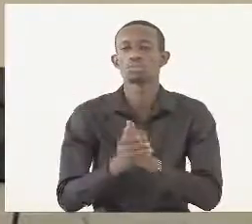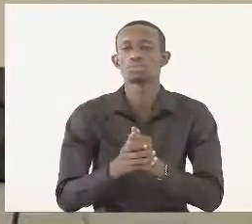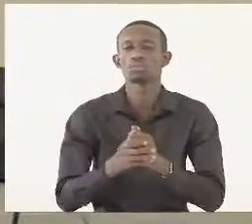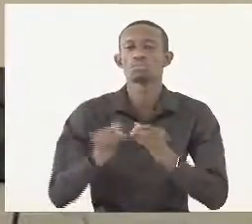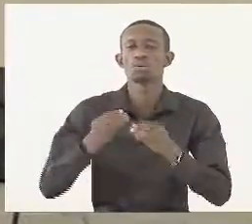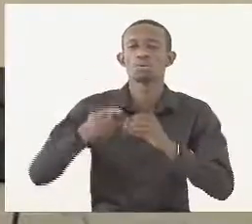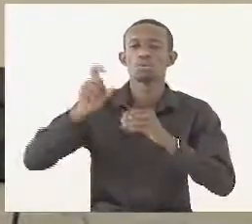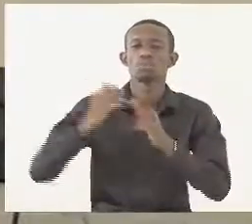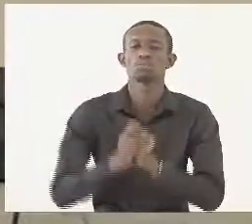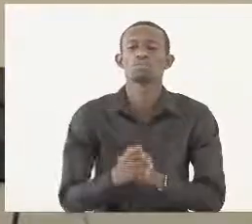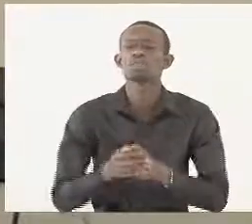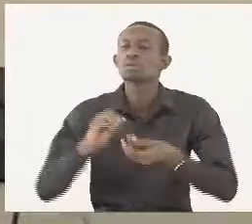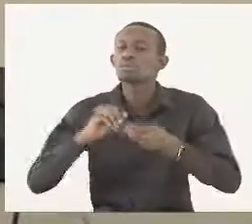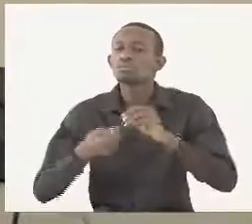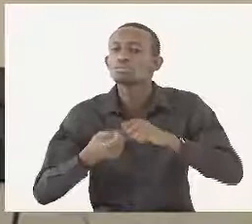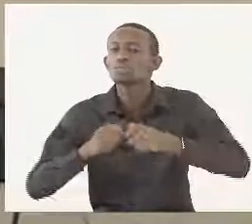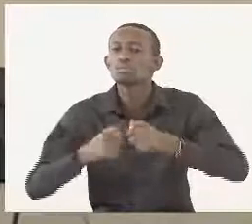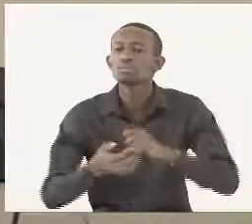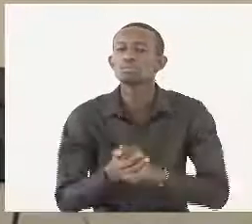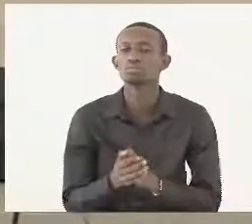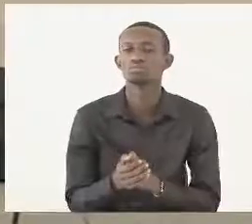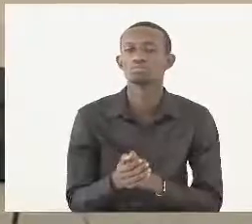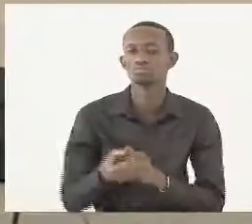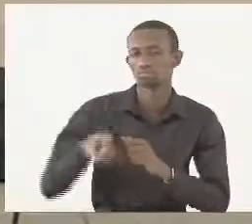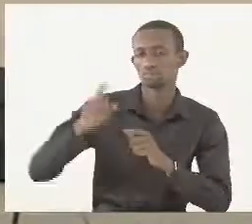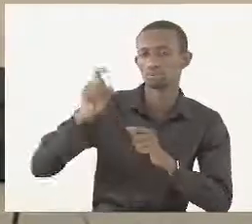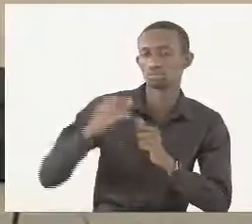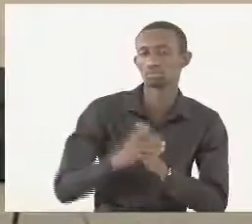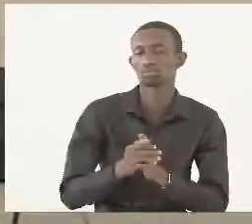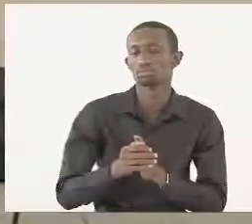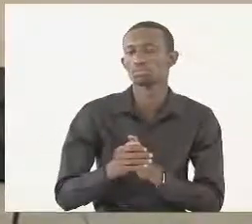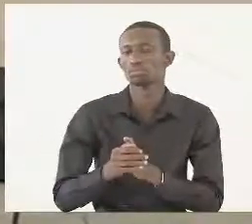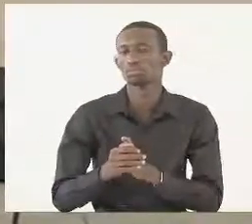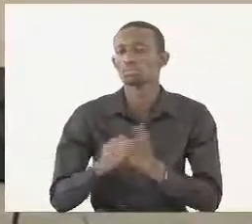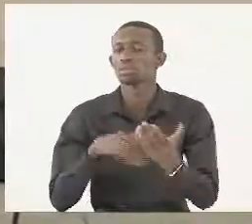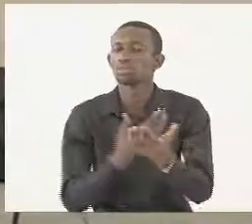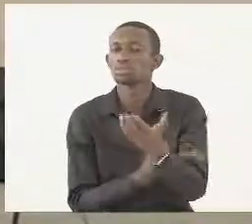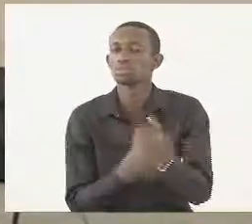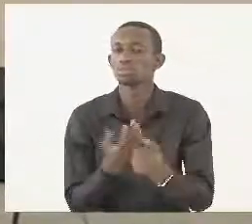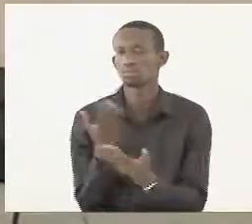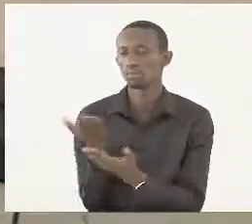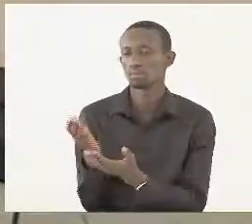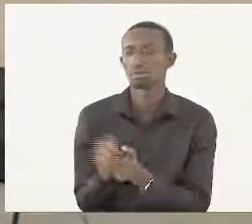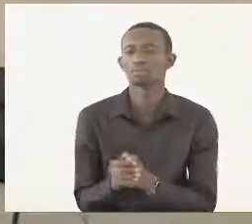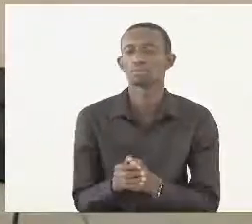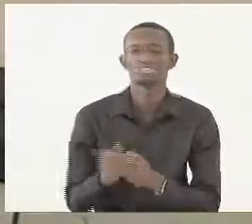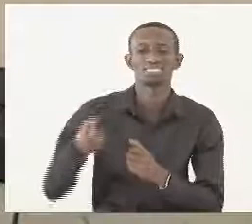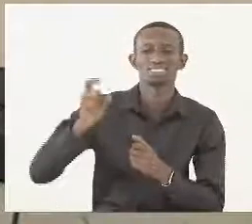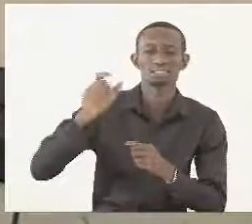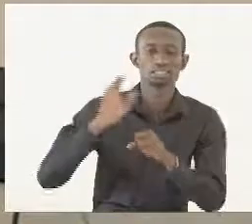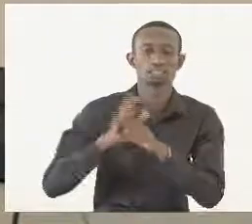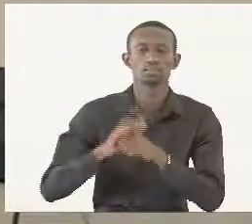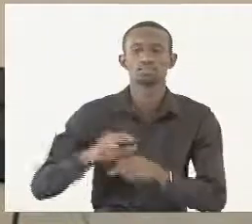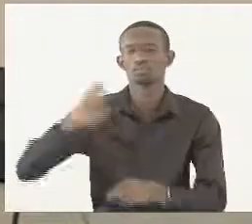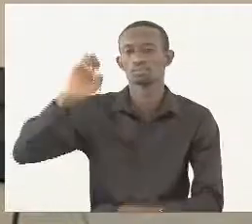increases and the ionization energy required to lose an electron, it decreases. So